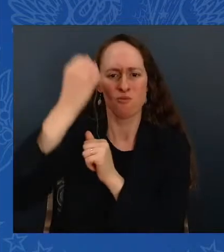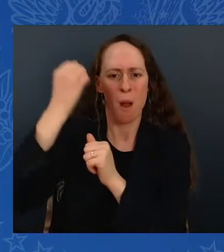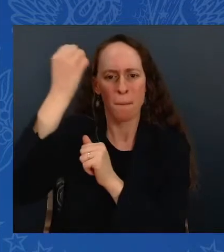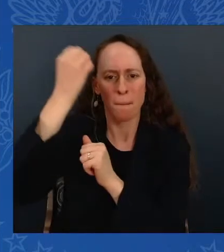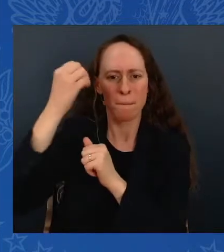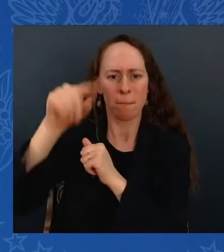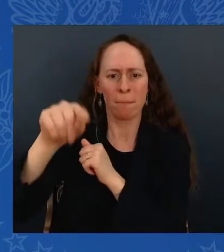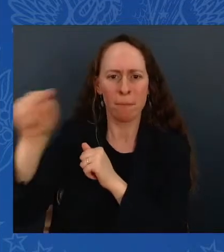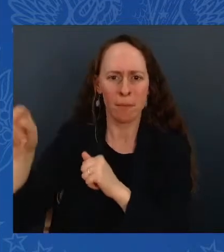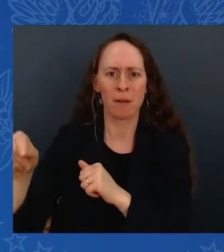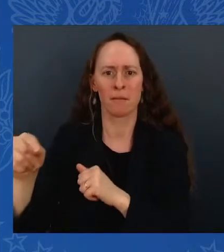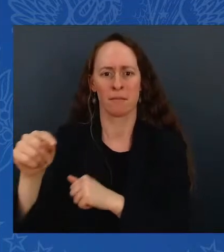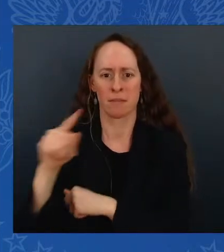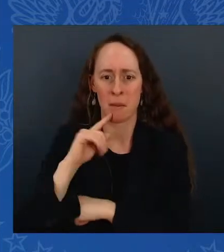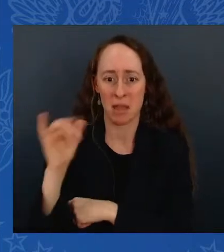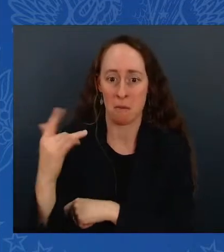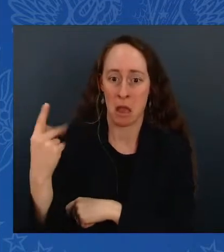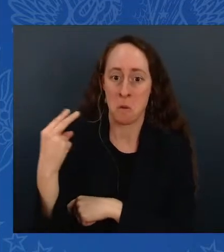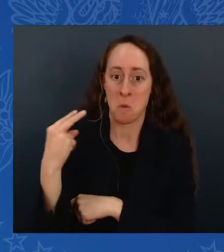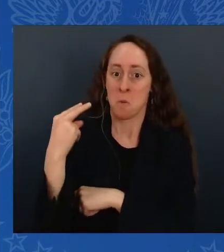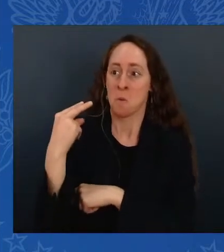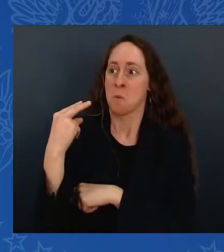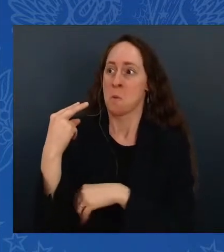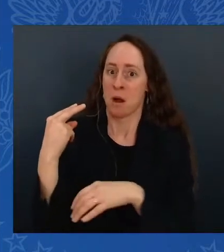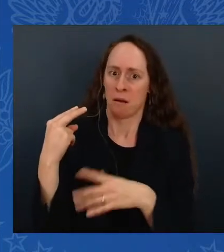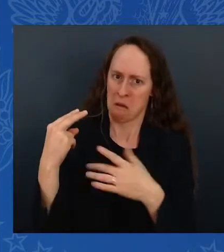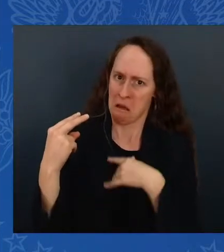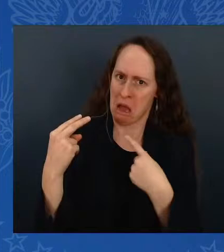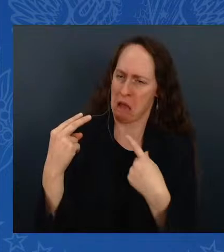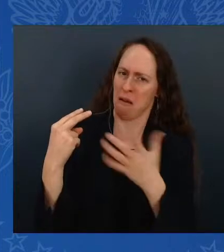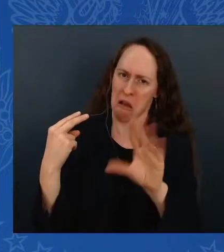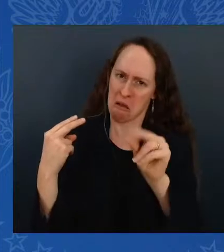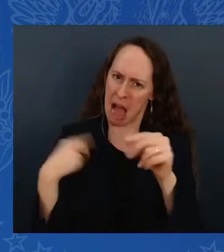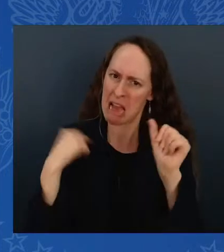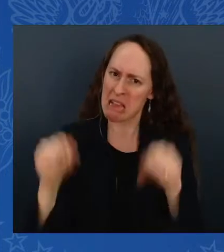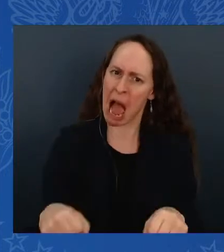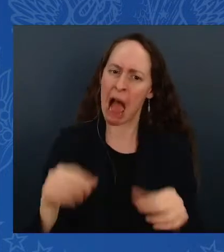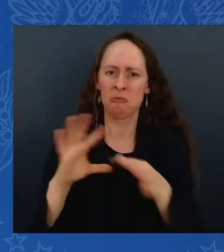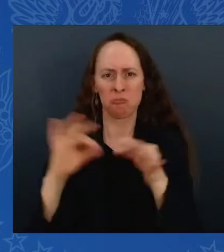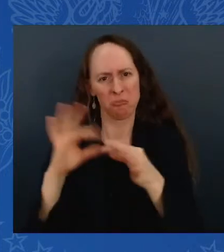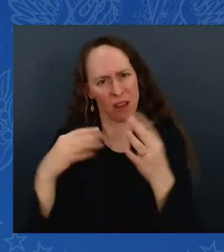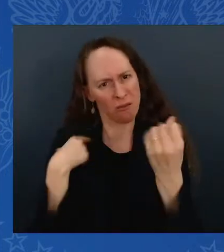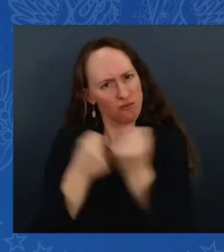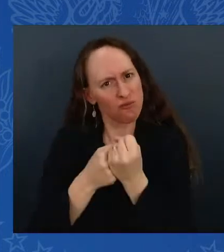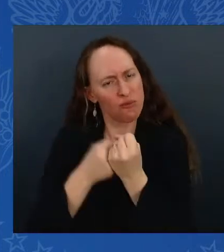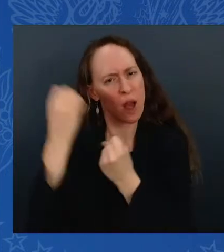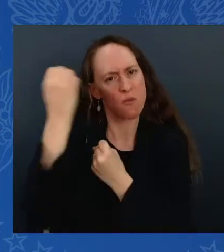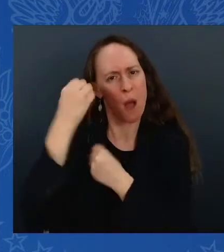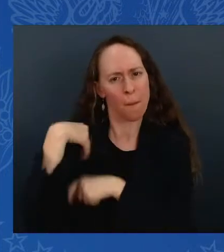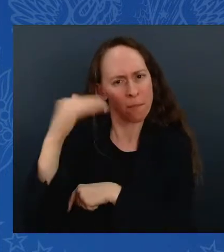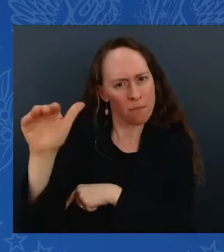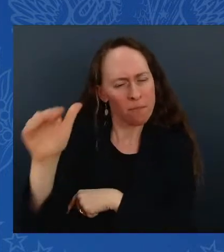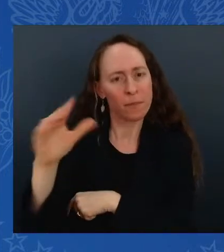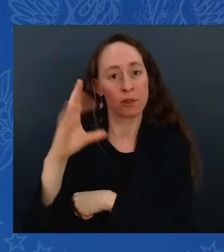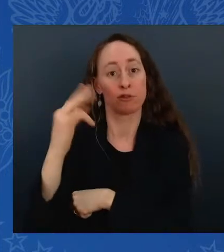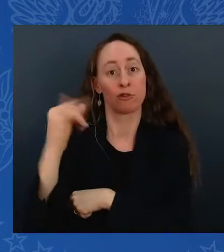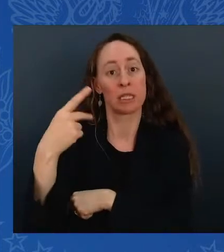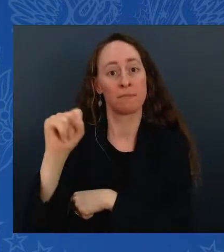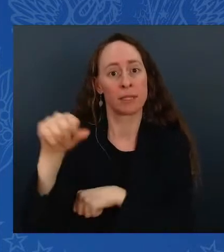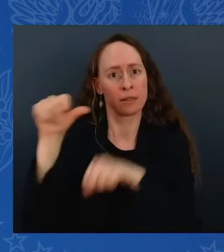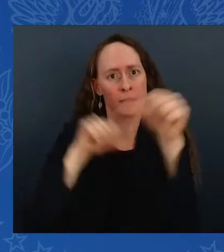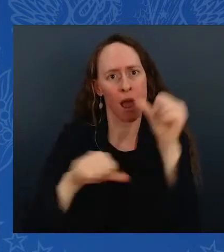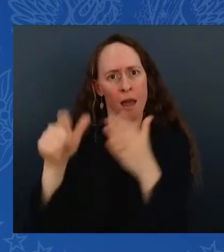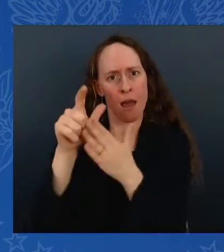That's why I literally wrote and signed the Chips and Science Act to bring manufacturing back home and so much